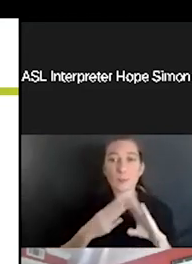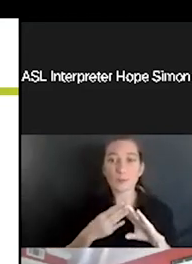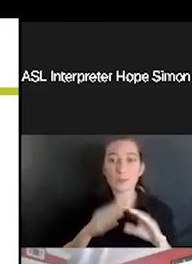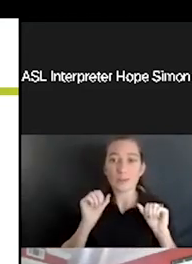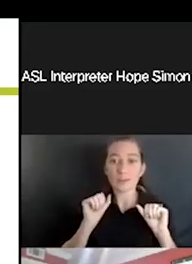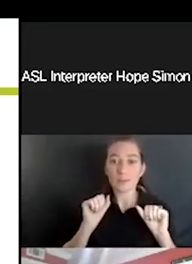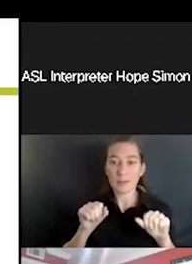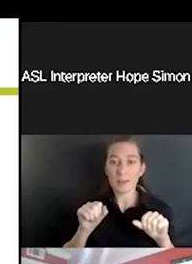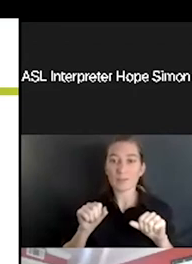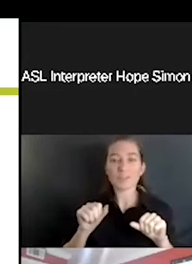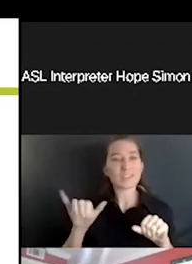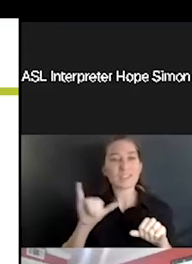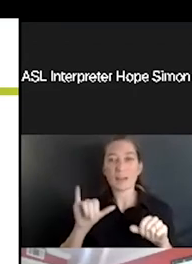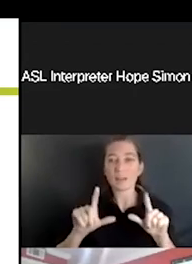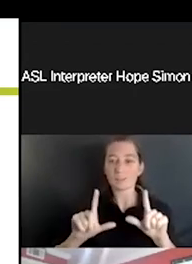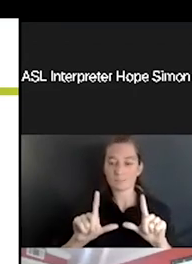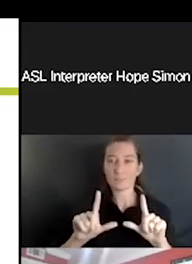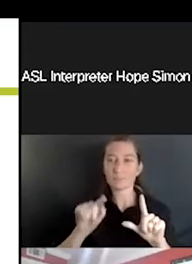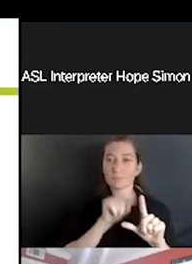these plates that penetrate